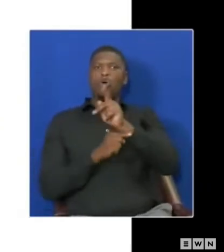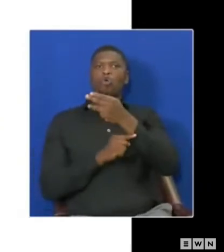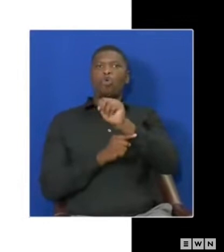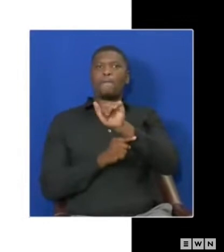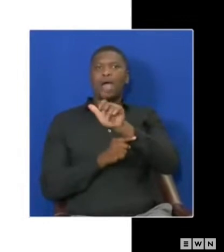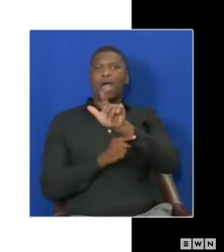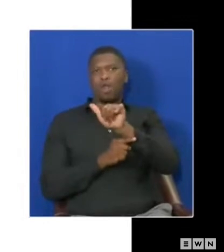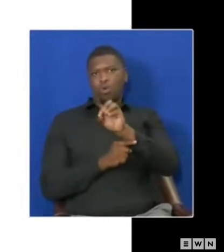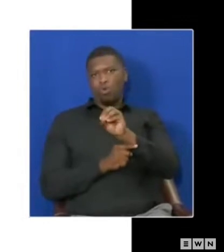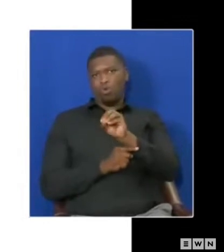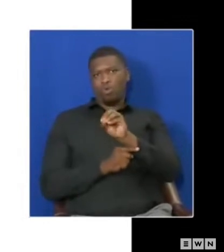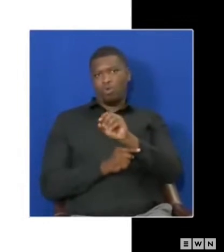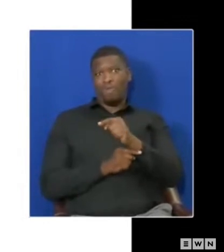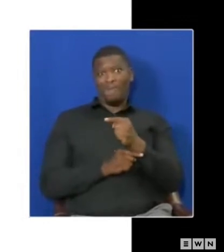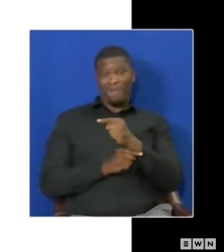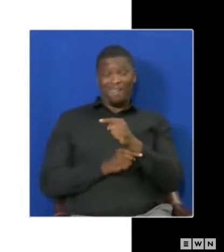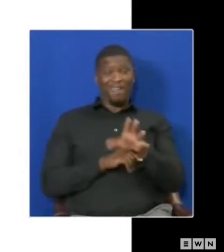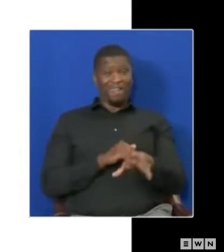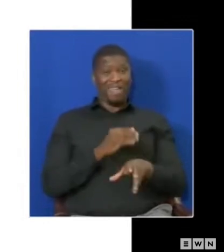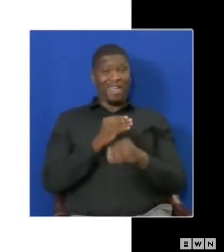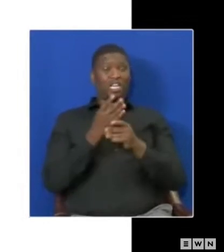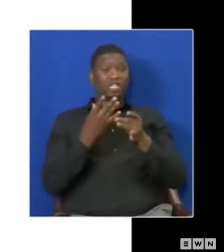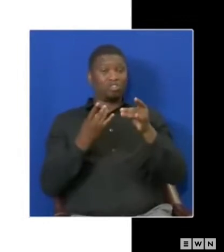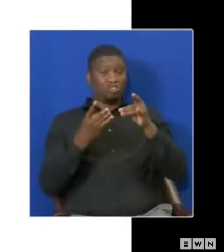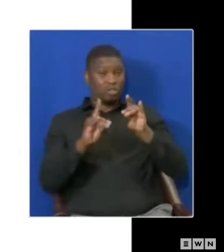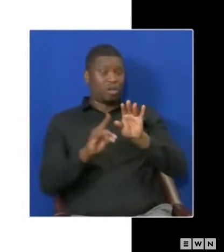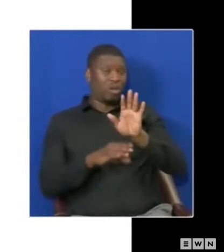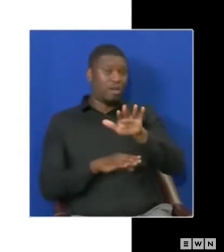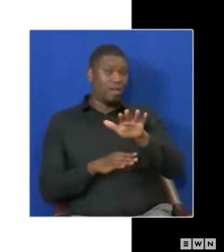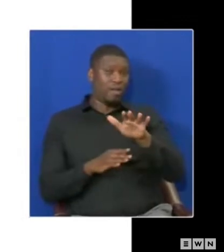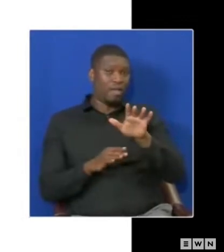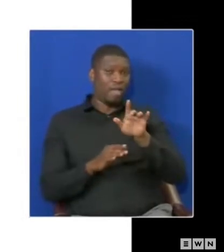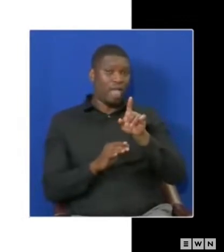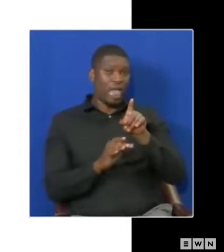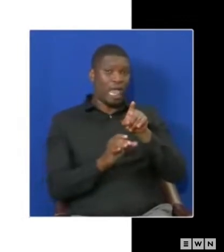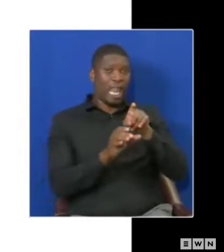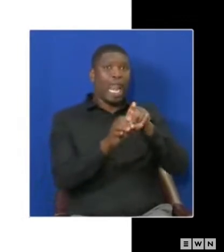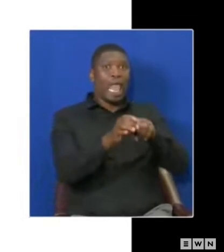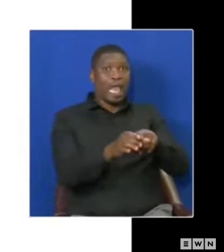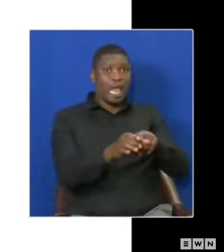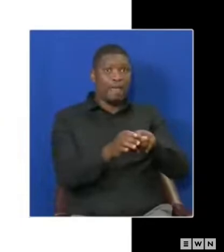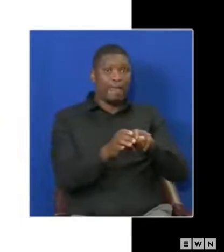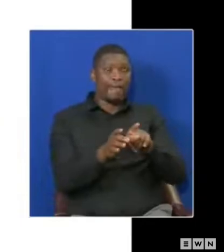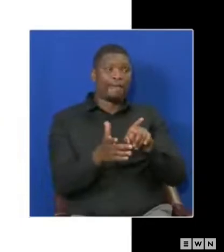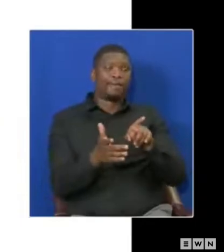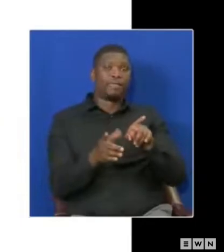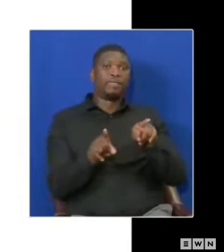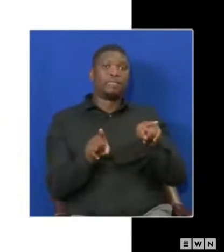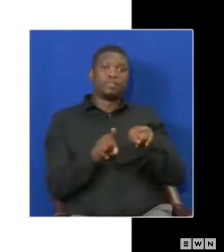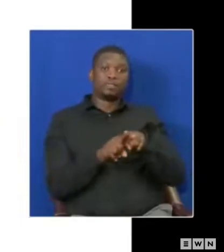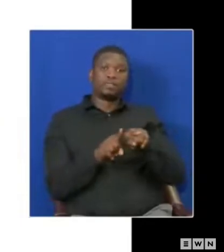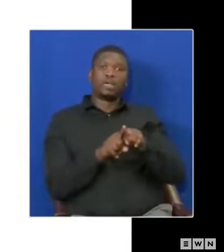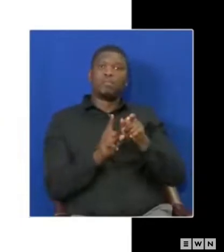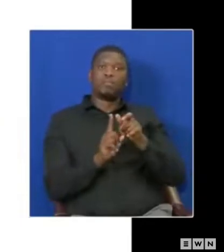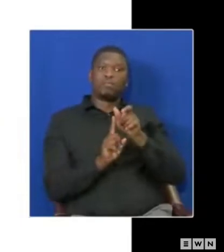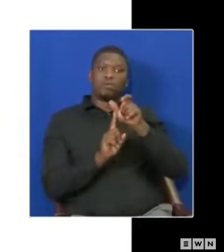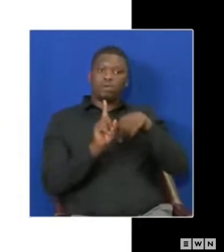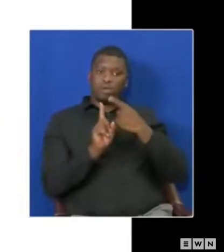Again, Chair, the link, the witness describes this as Mr. Paul O'Sullivan